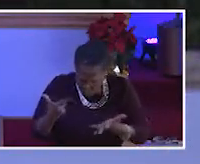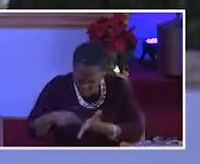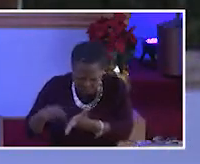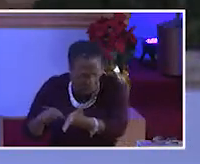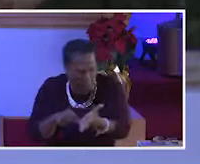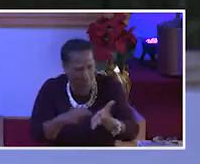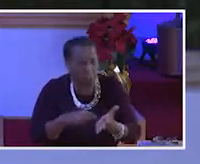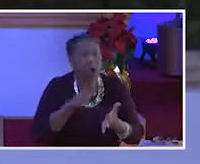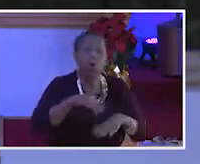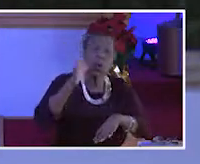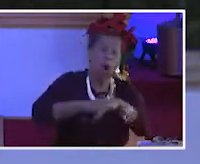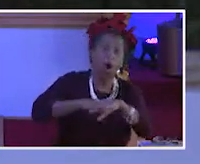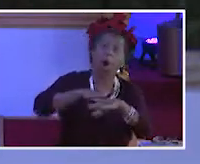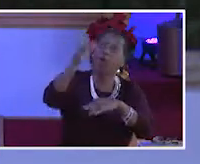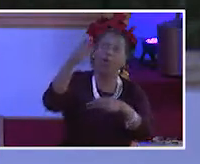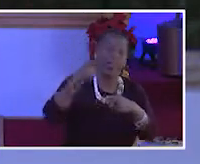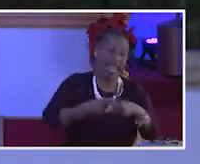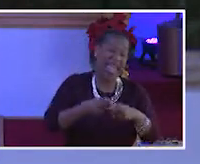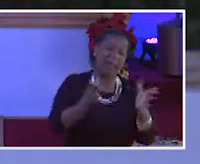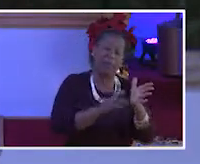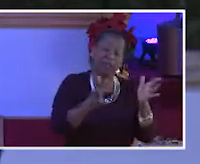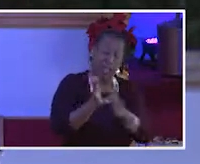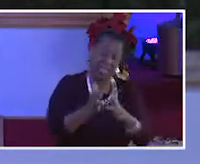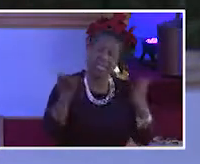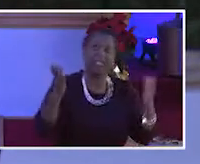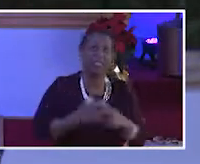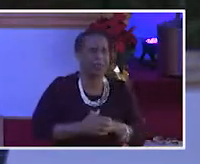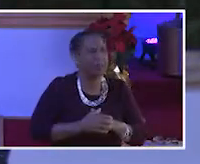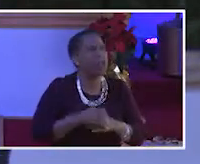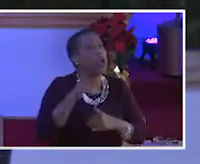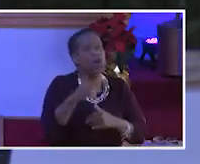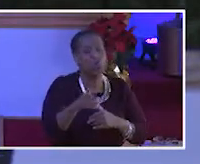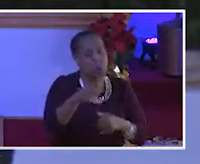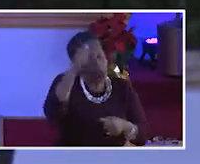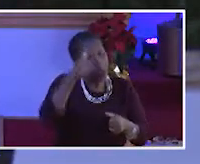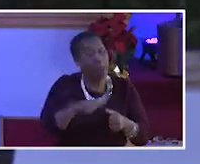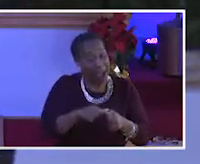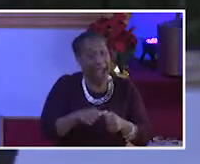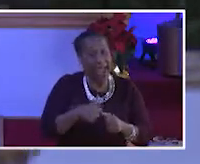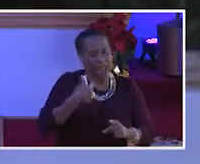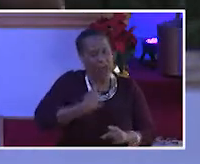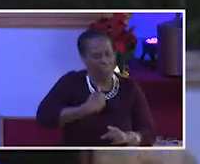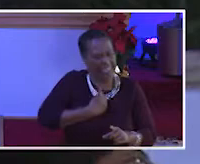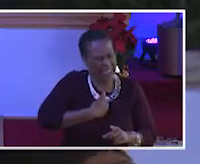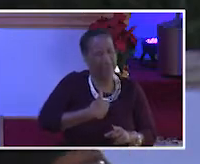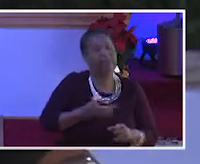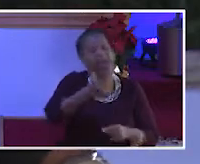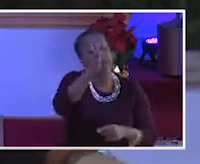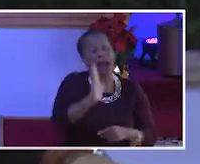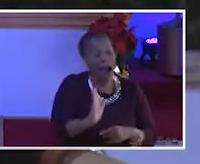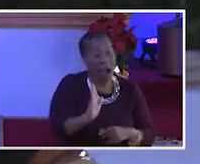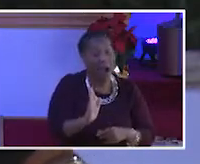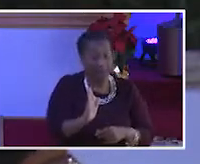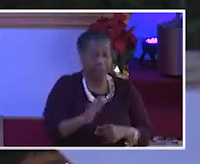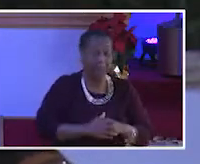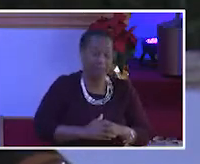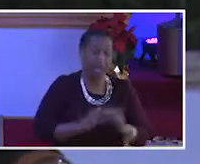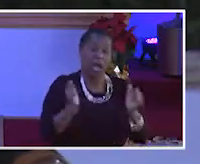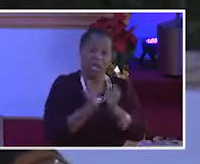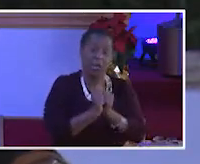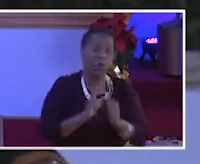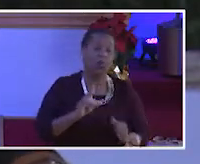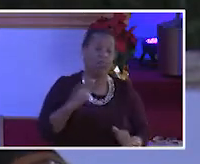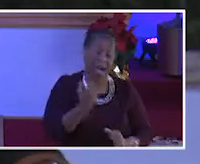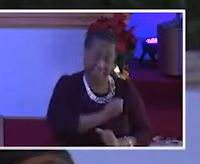you call on the name of Jesus, you just reminded yourself, God is